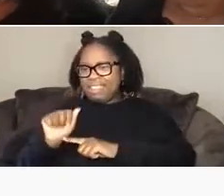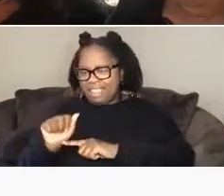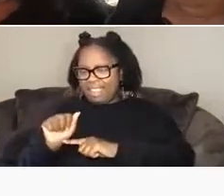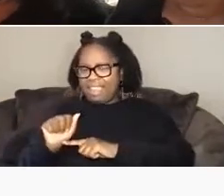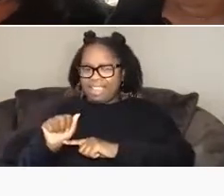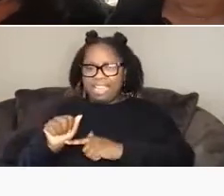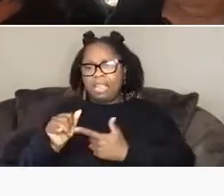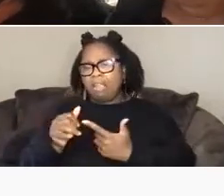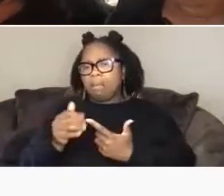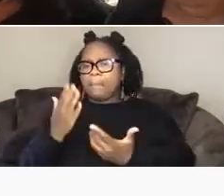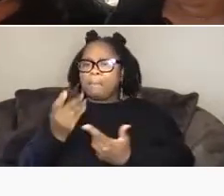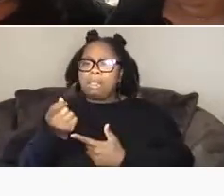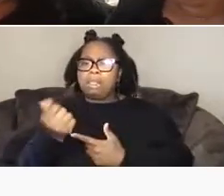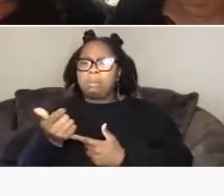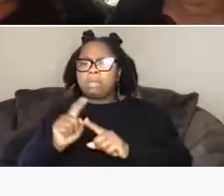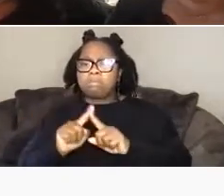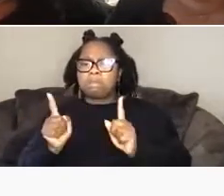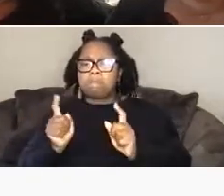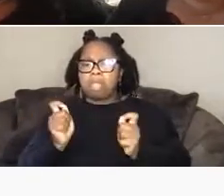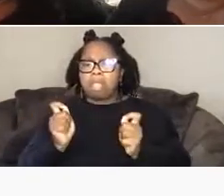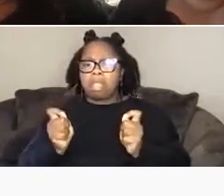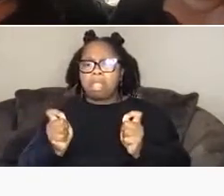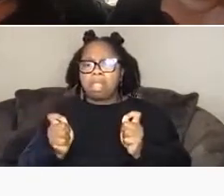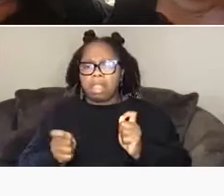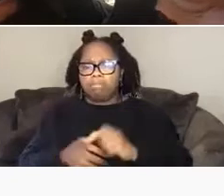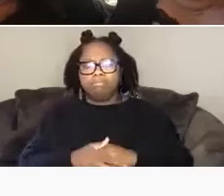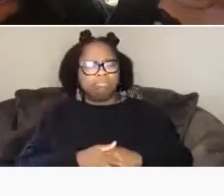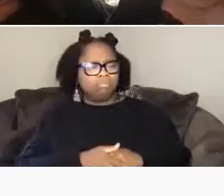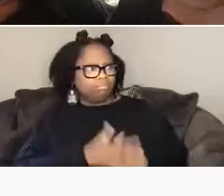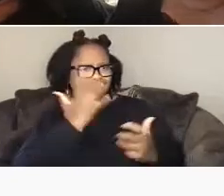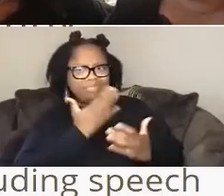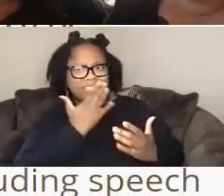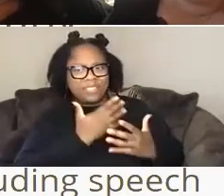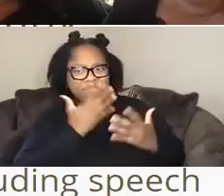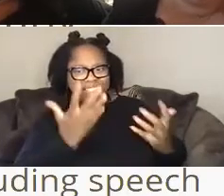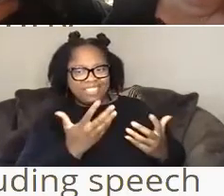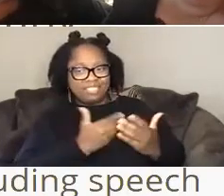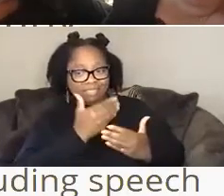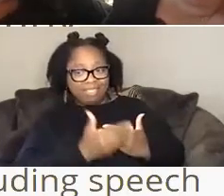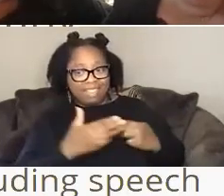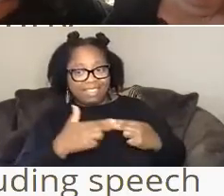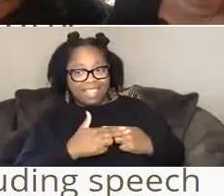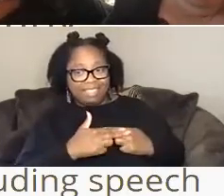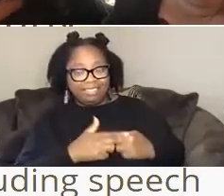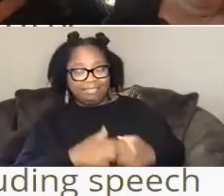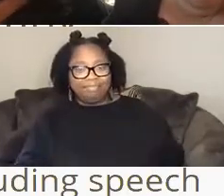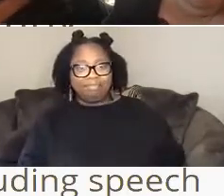might be like a little bit different here or there. Awesome. Thank you so much. Can we move to the next slide, please? Shall I read again?